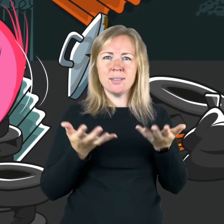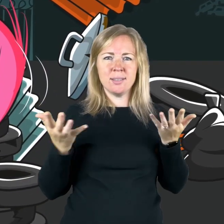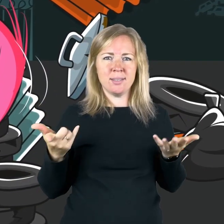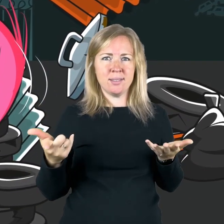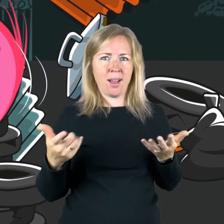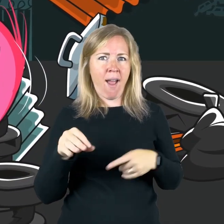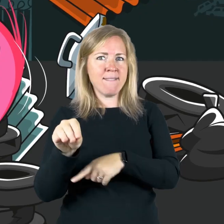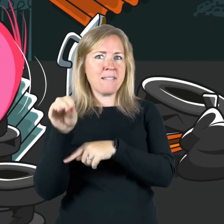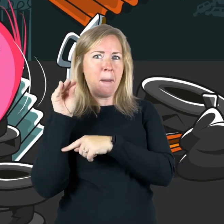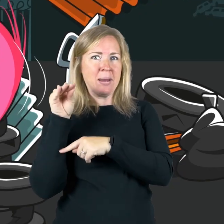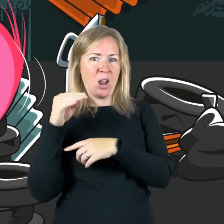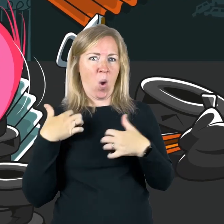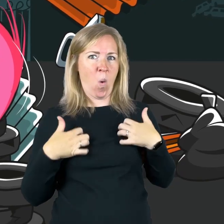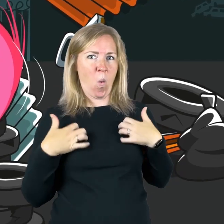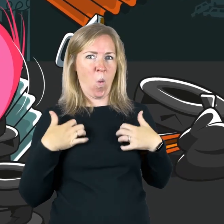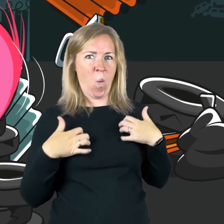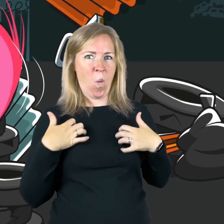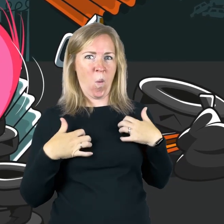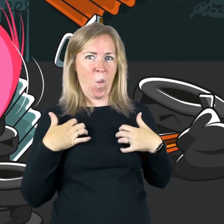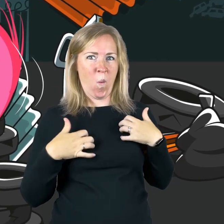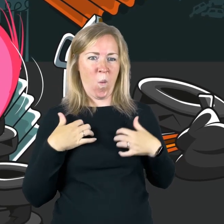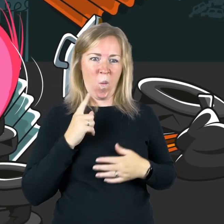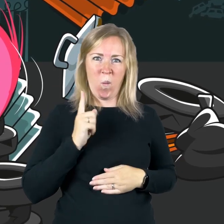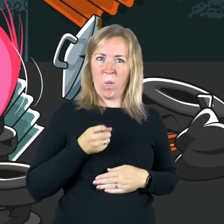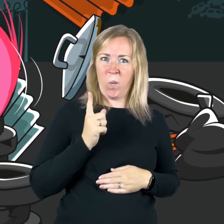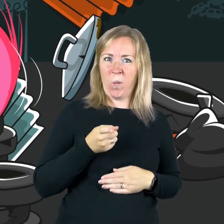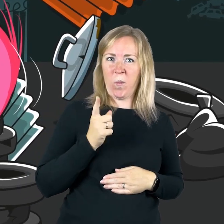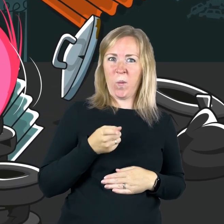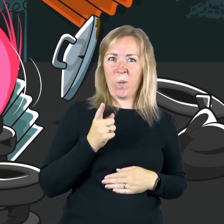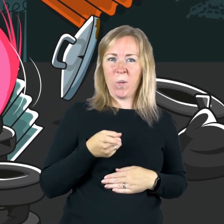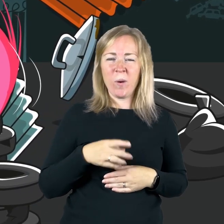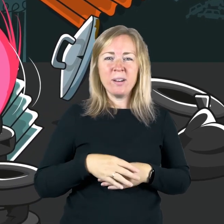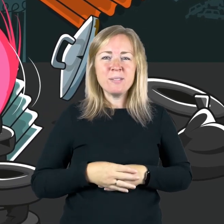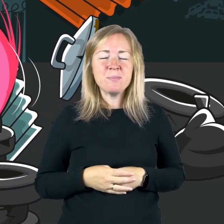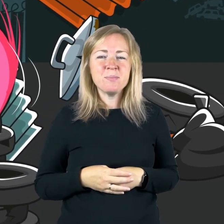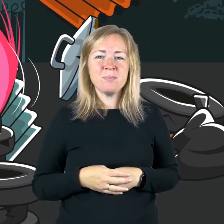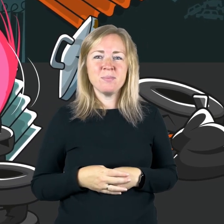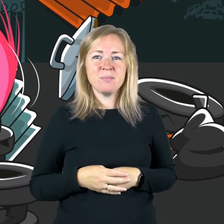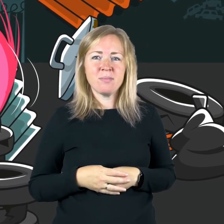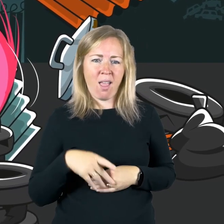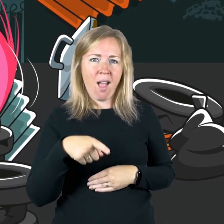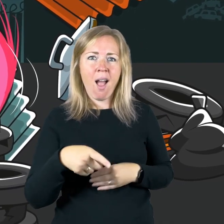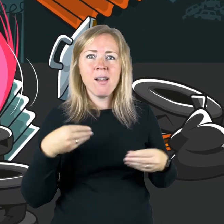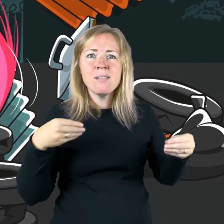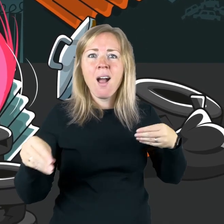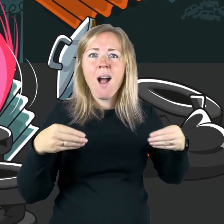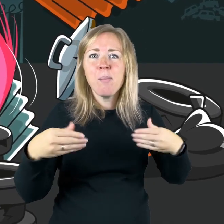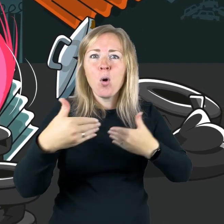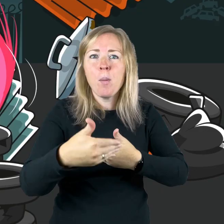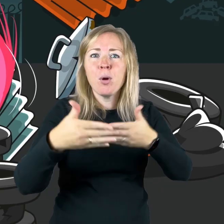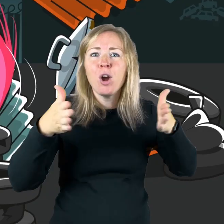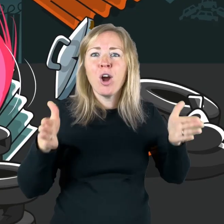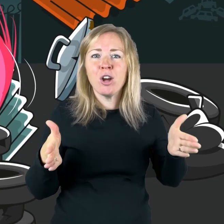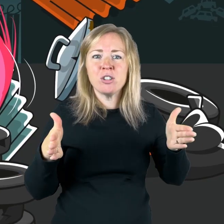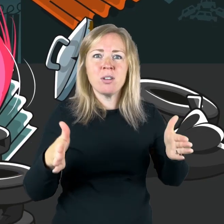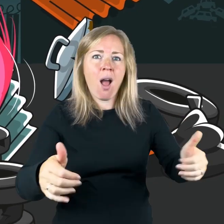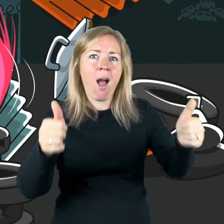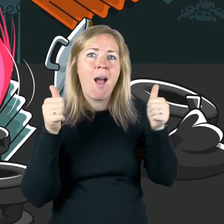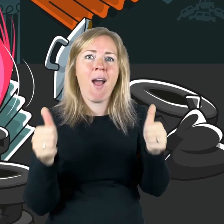light. Flamingo gasped with delight. Oh! A cardboard box!